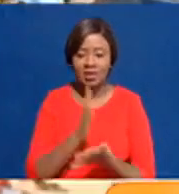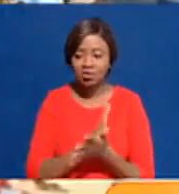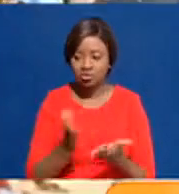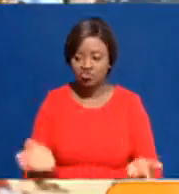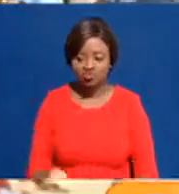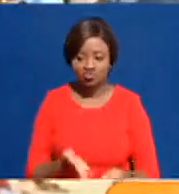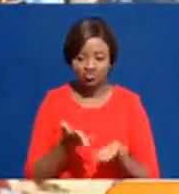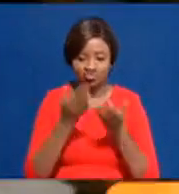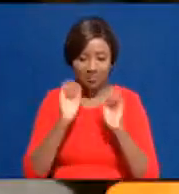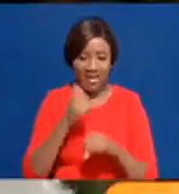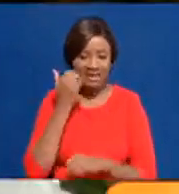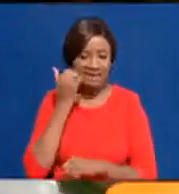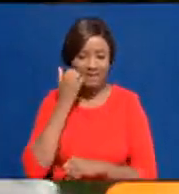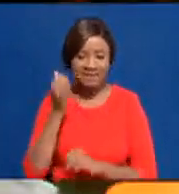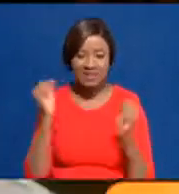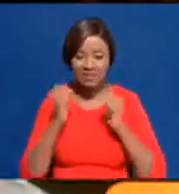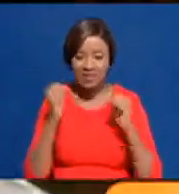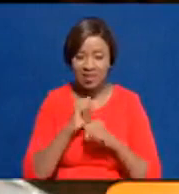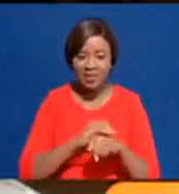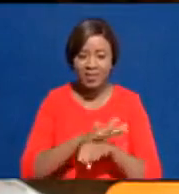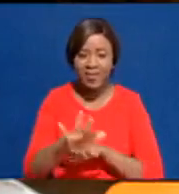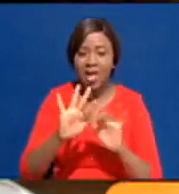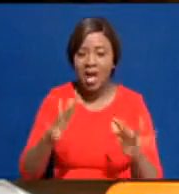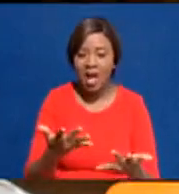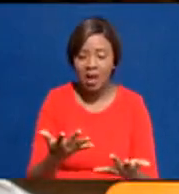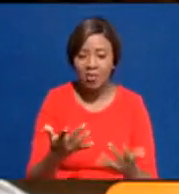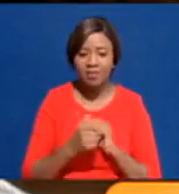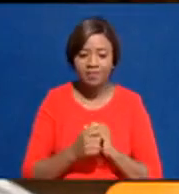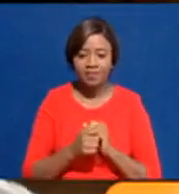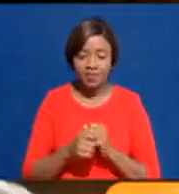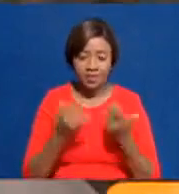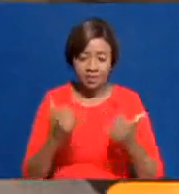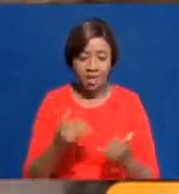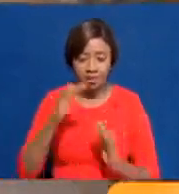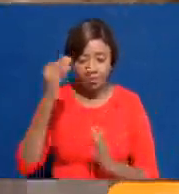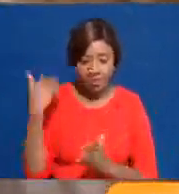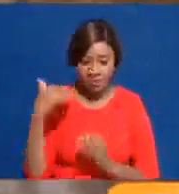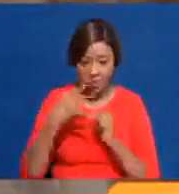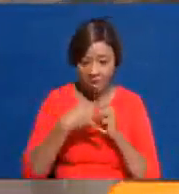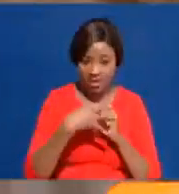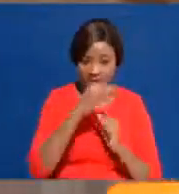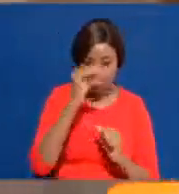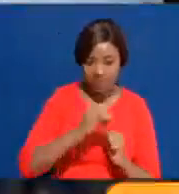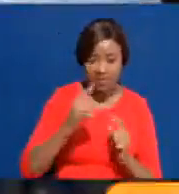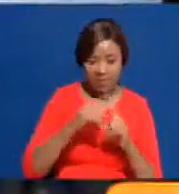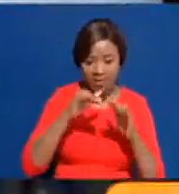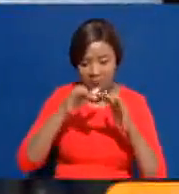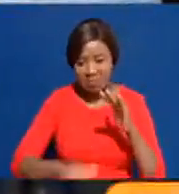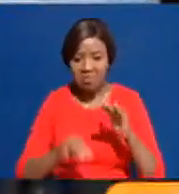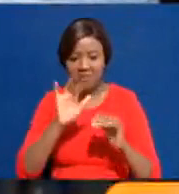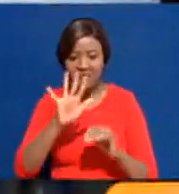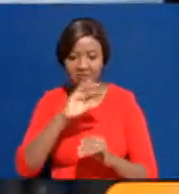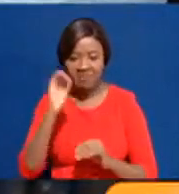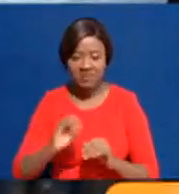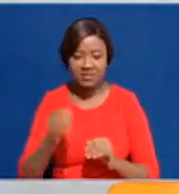reducing malaria incidences, with the country's malaria prevalence rates dropping from 8% to 5% in the